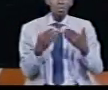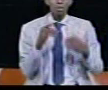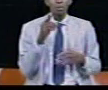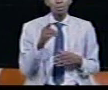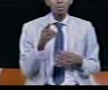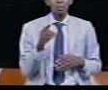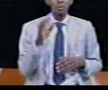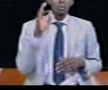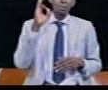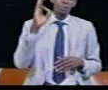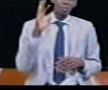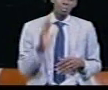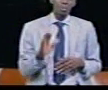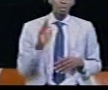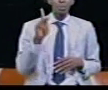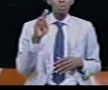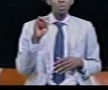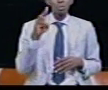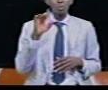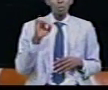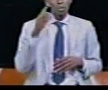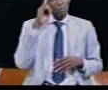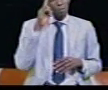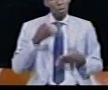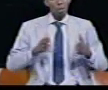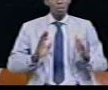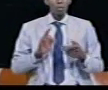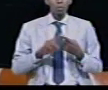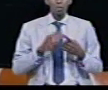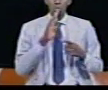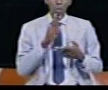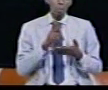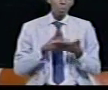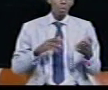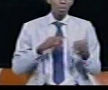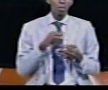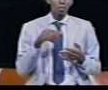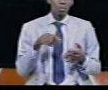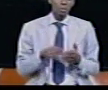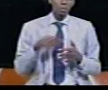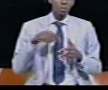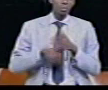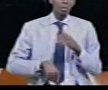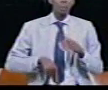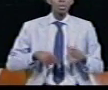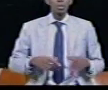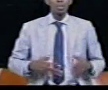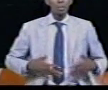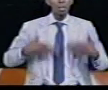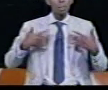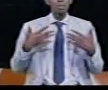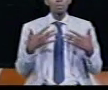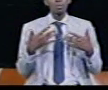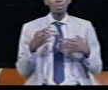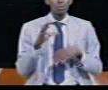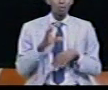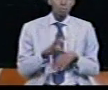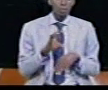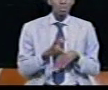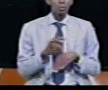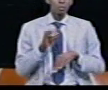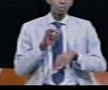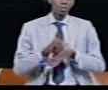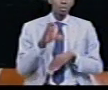KUMUYI, for allowing us to be a part of Deeper Life Church Ministries and this